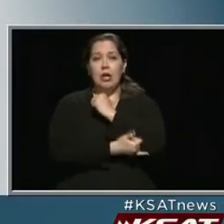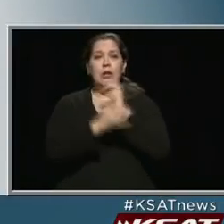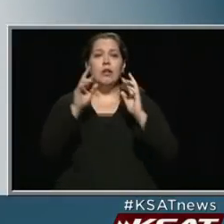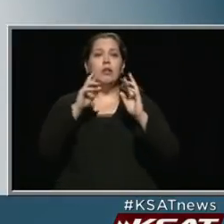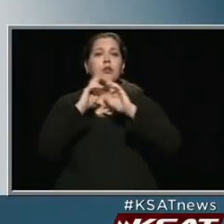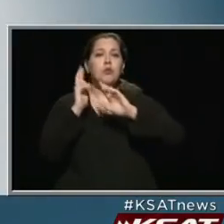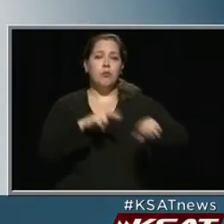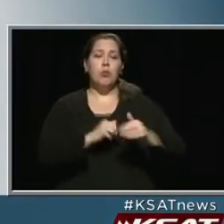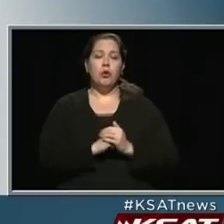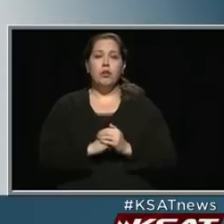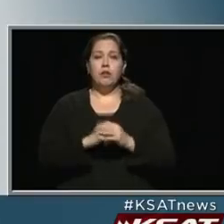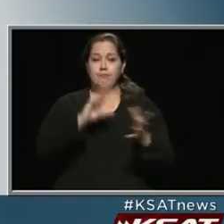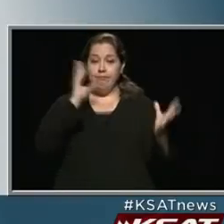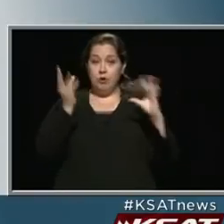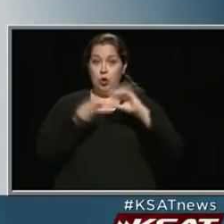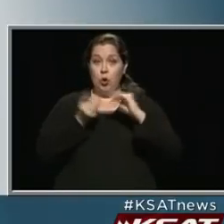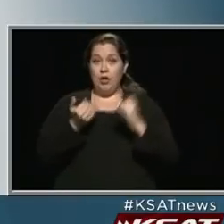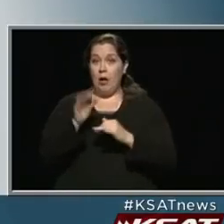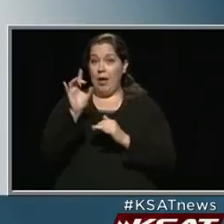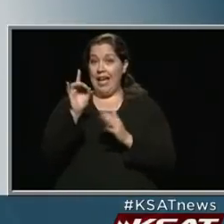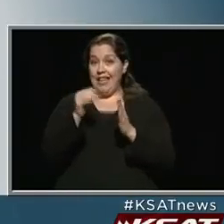report. That brings our total to